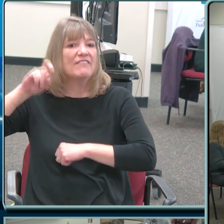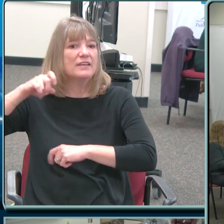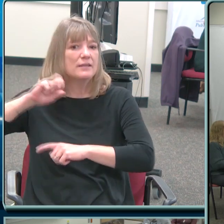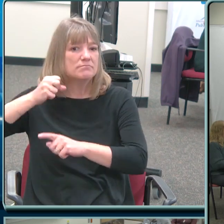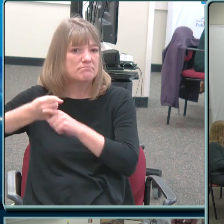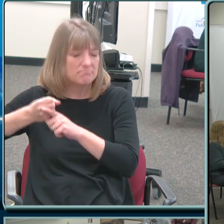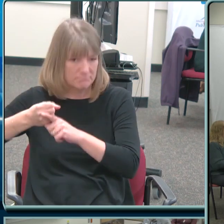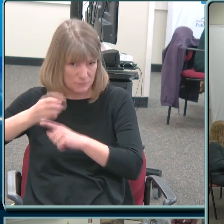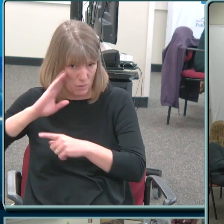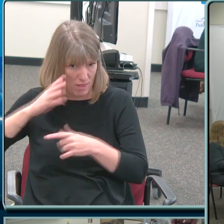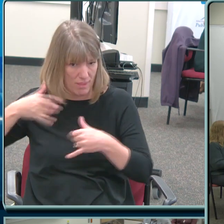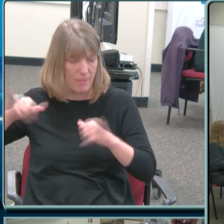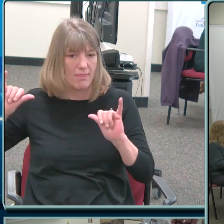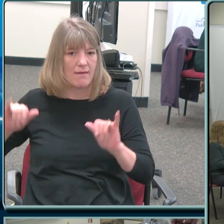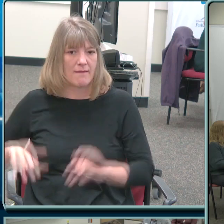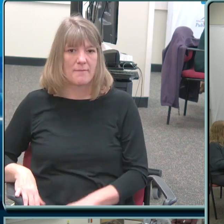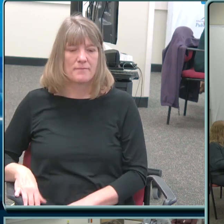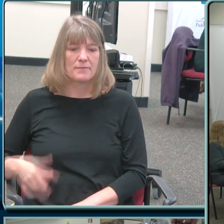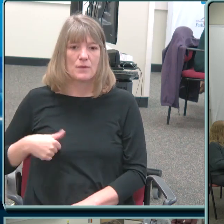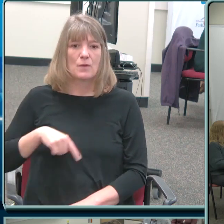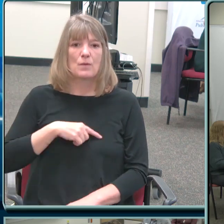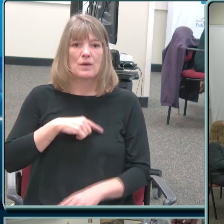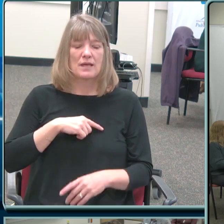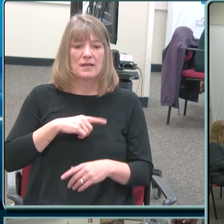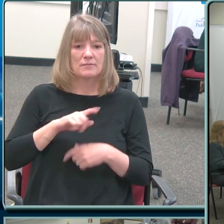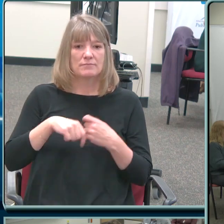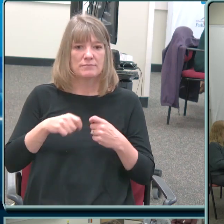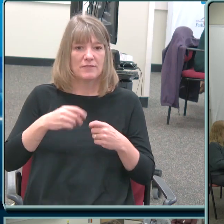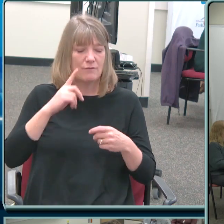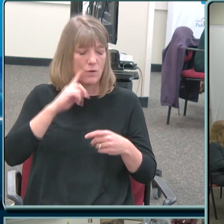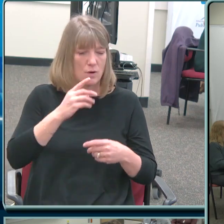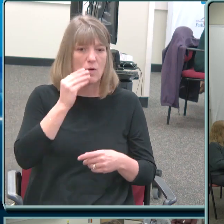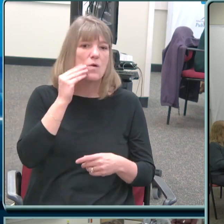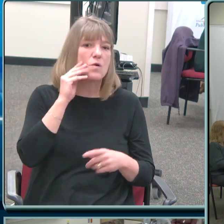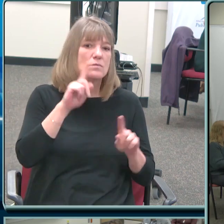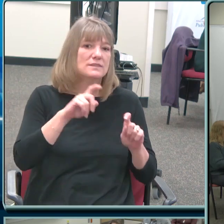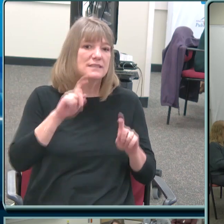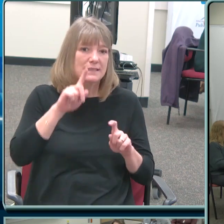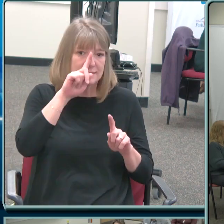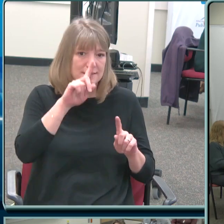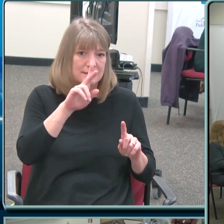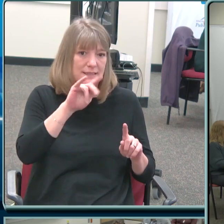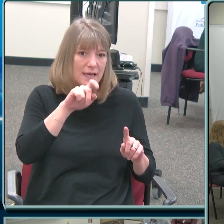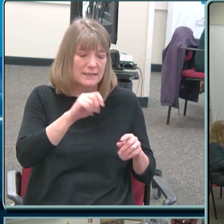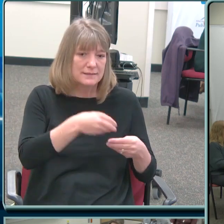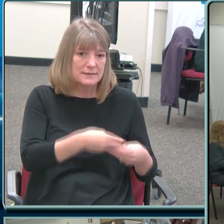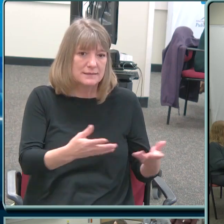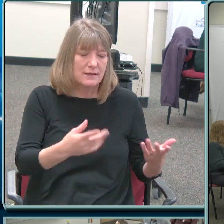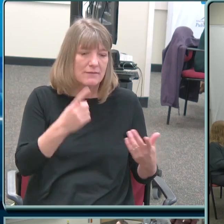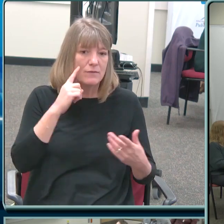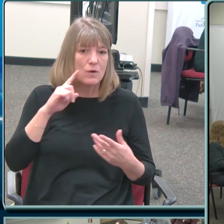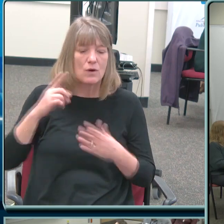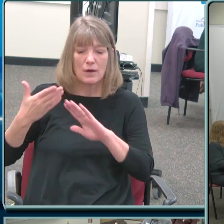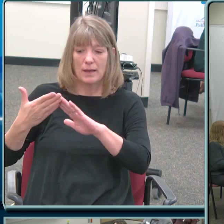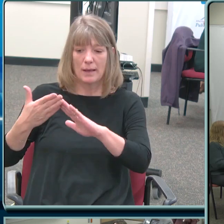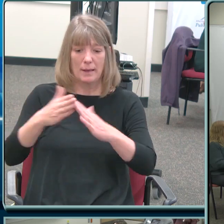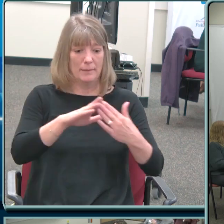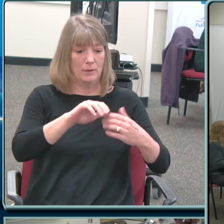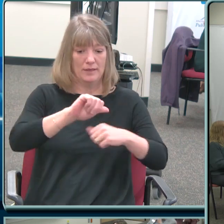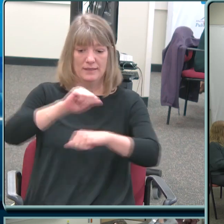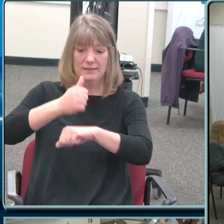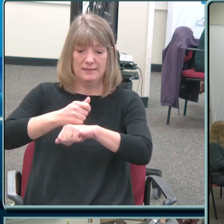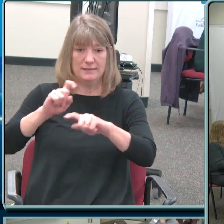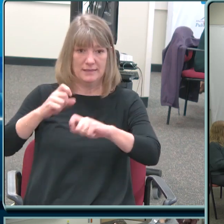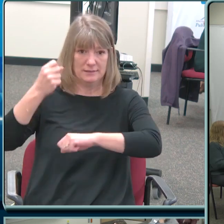arise. We also ramped up distribution of home test kits in preparation for the closure of community-based test